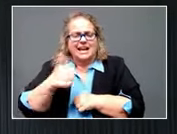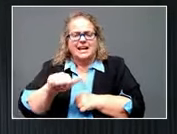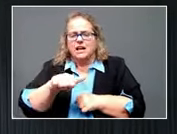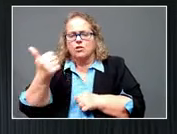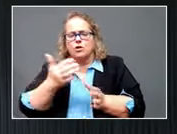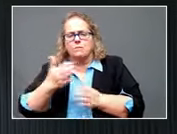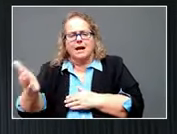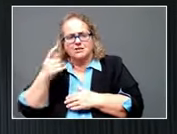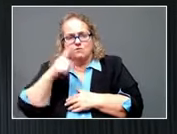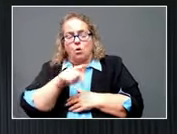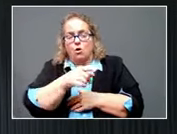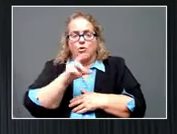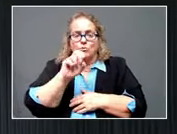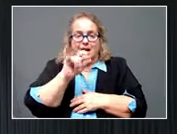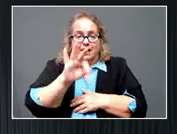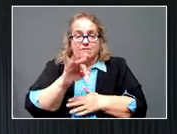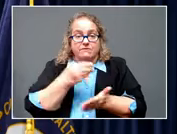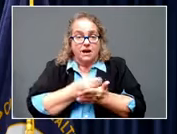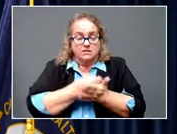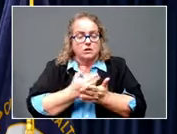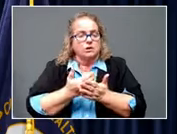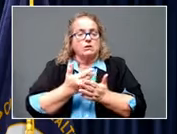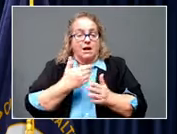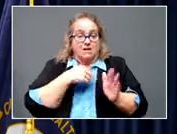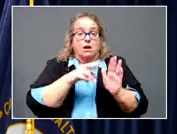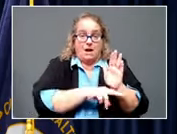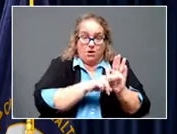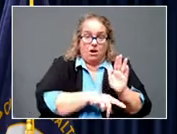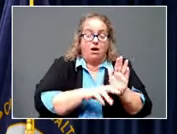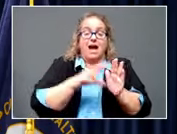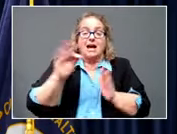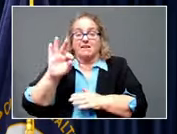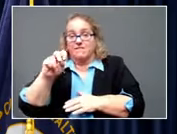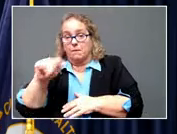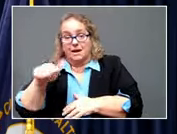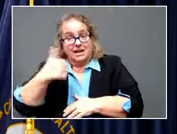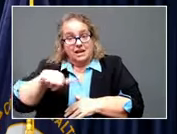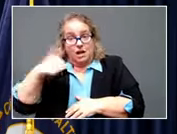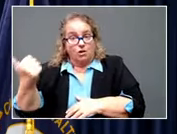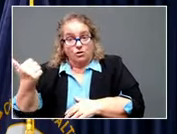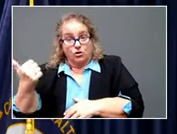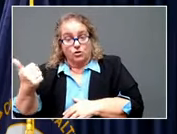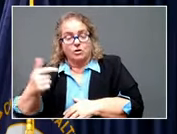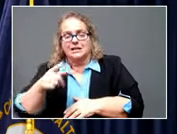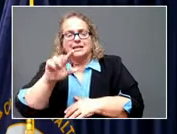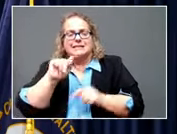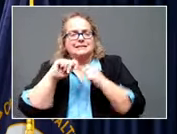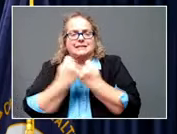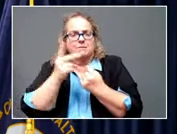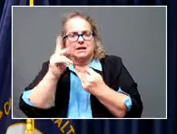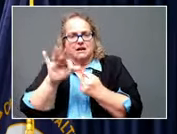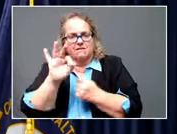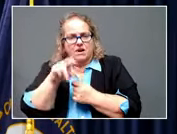burial expenses and the FEMA supplement? So on the Team Kentucky Fund, we're working through the next piece,